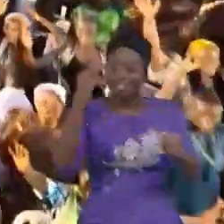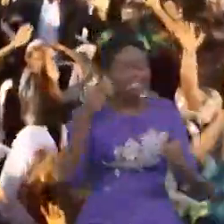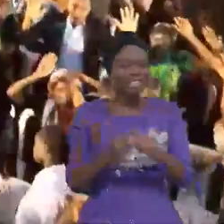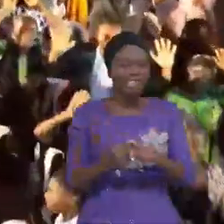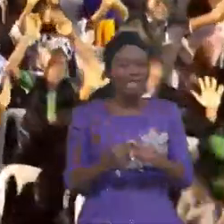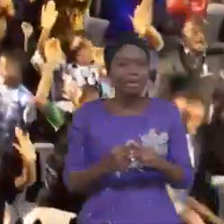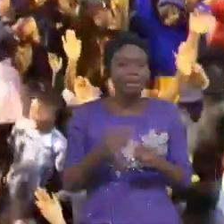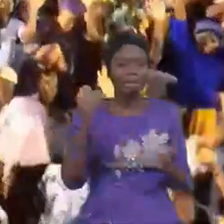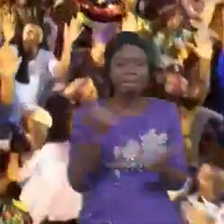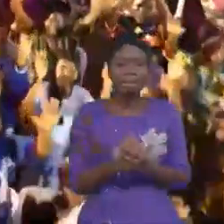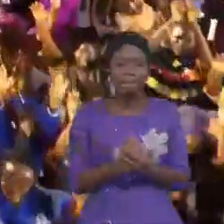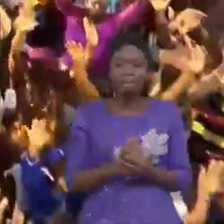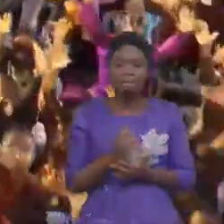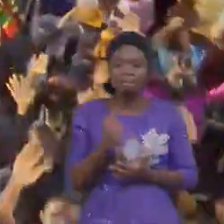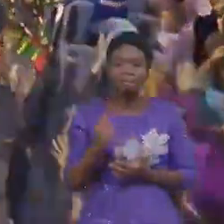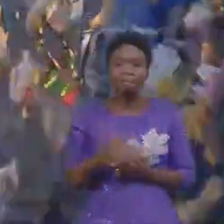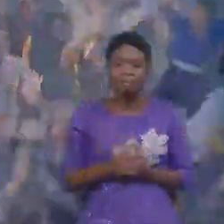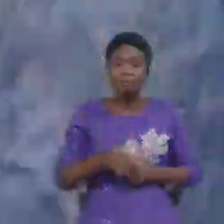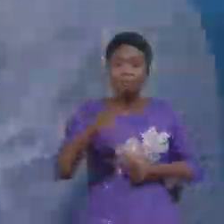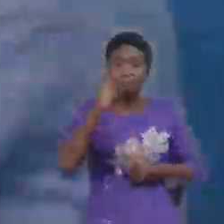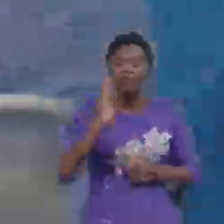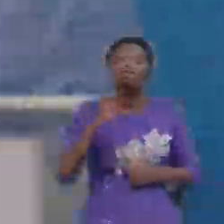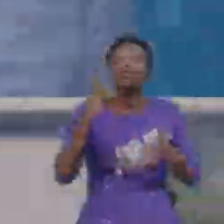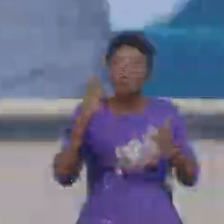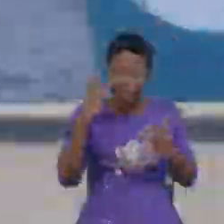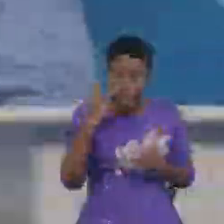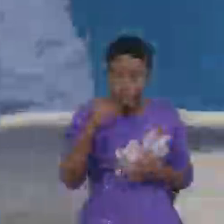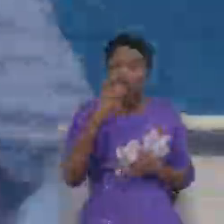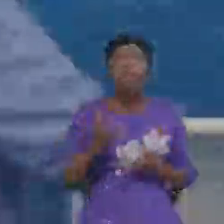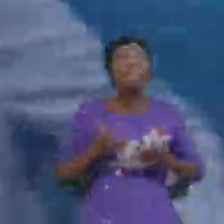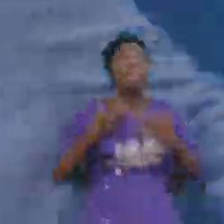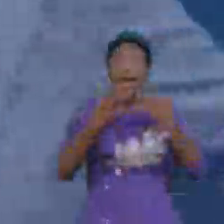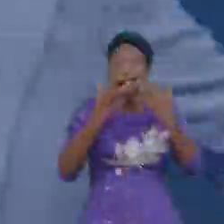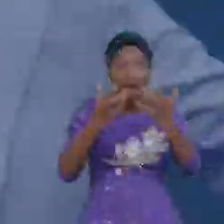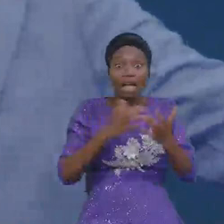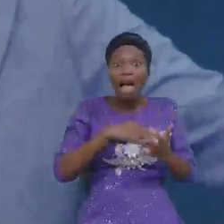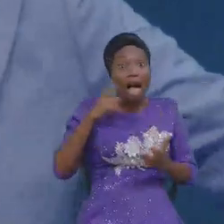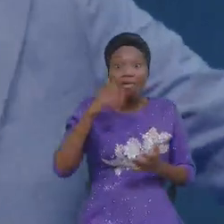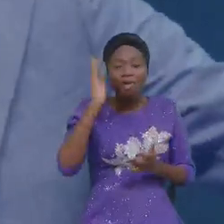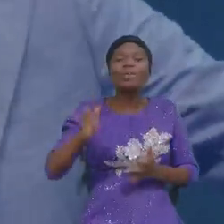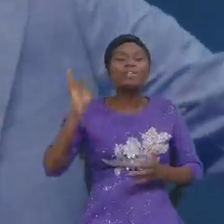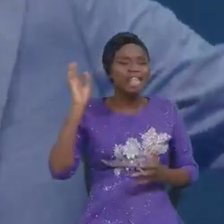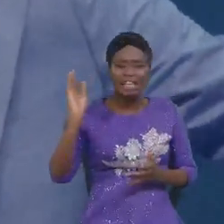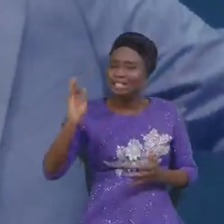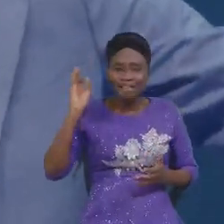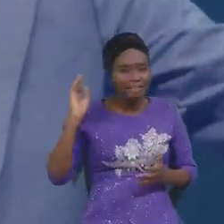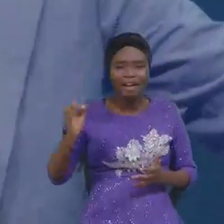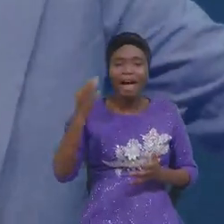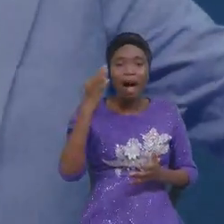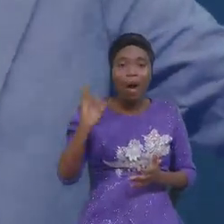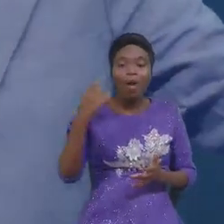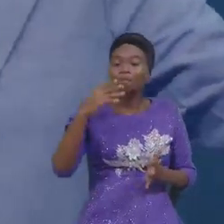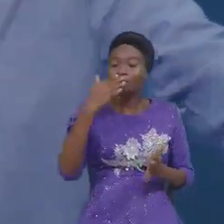name. And you will sing, and you will shout, and you will testify of the goodness